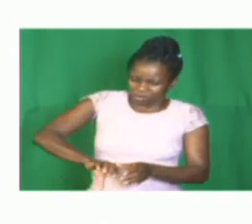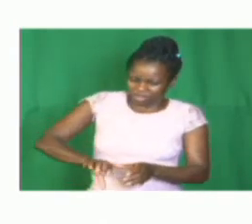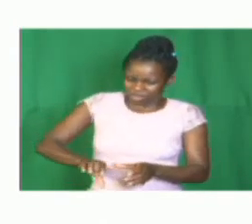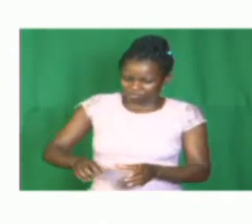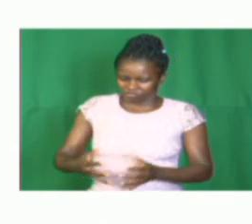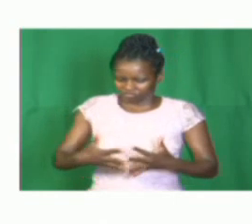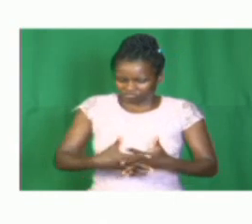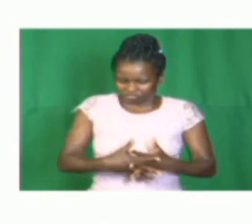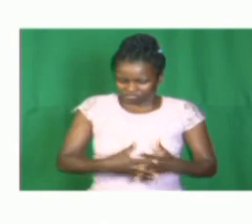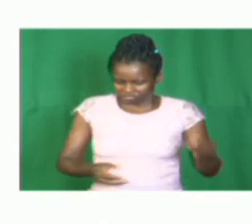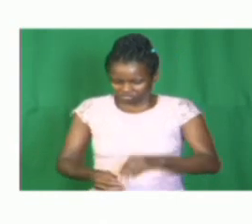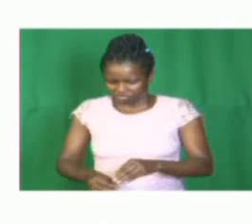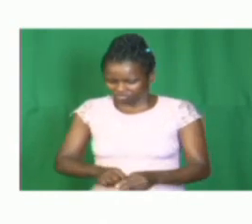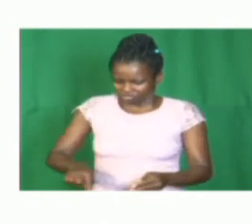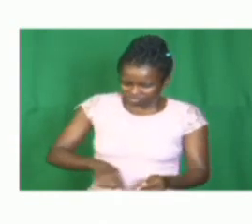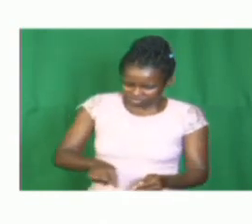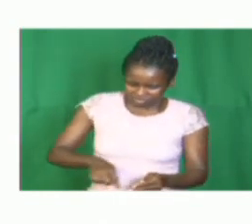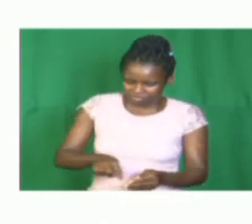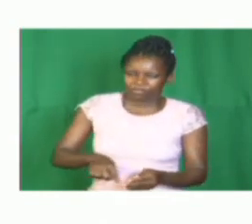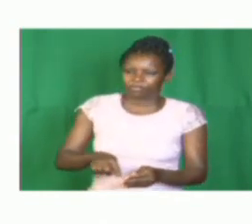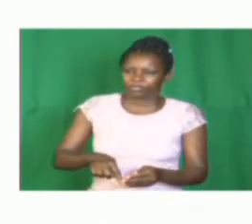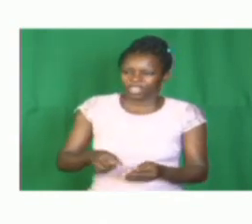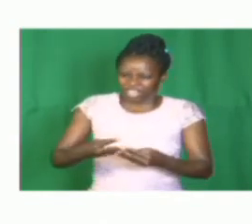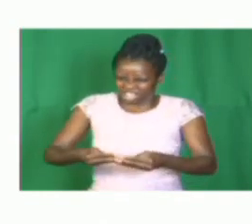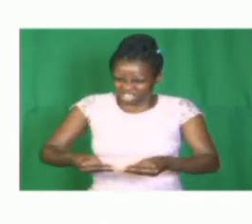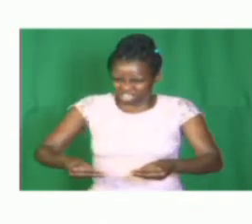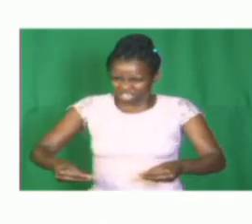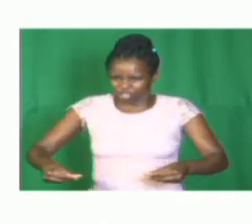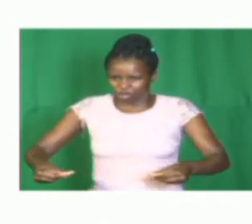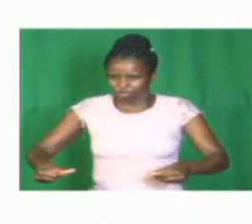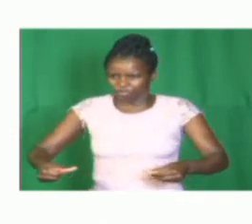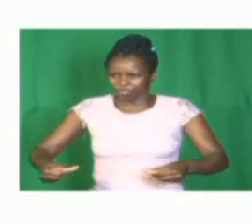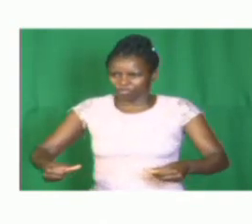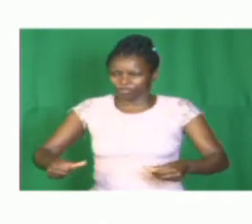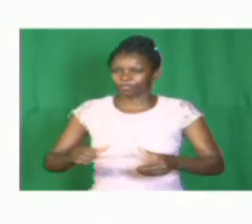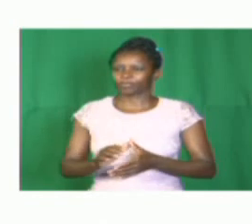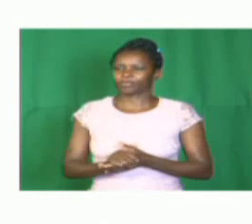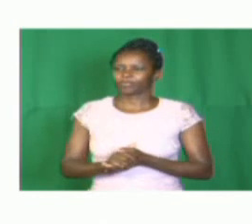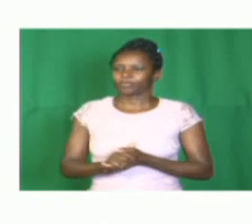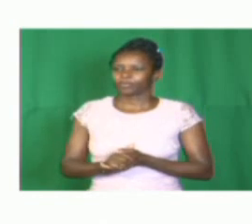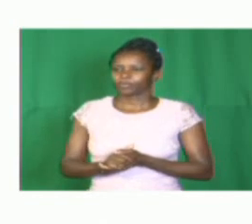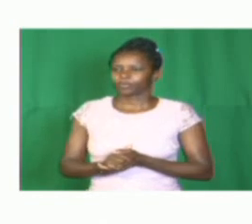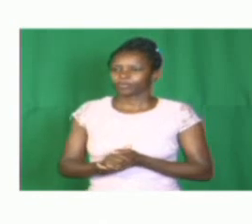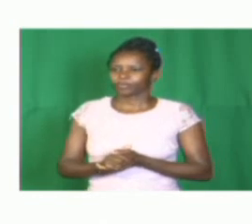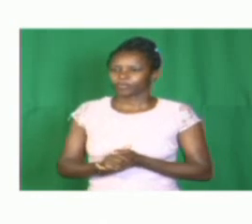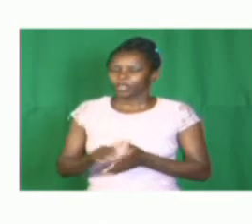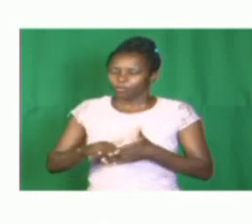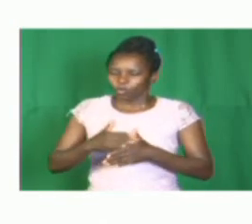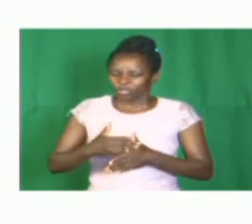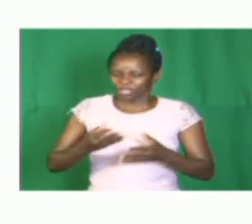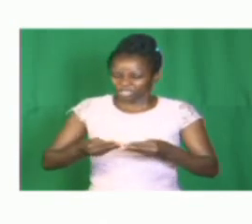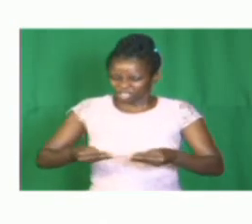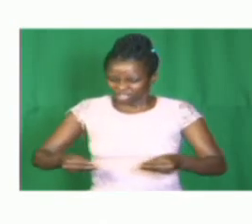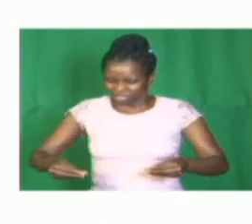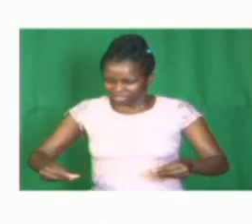liquid, which means the solute is the soluble substance because it dissolves